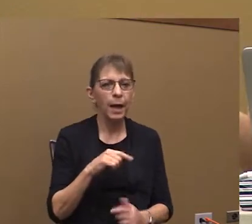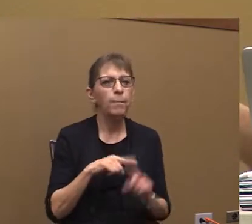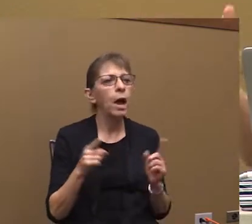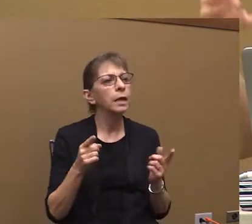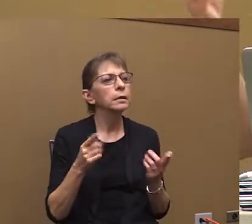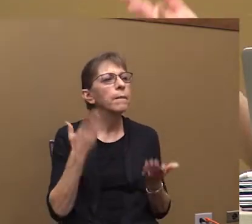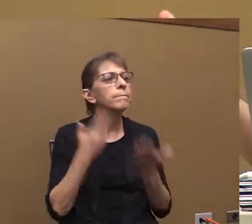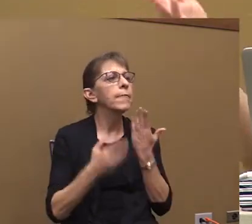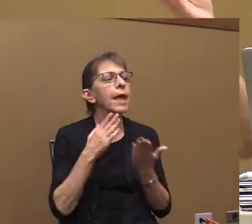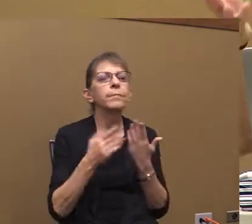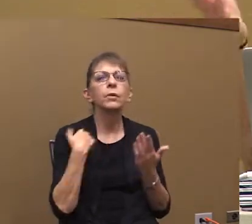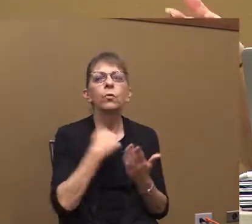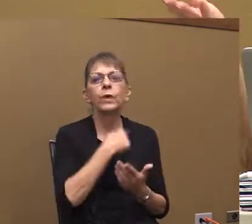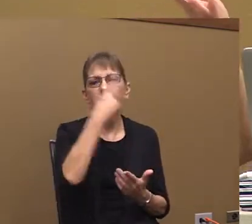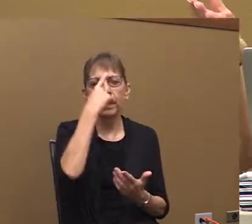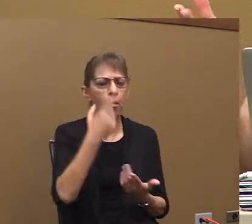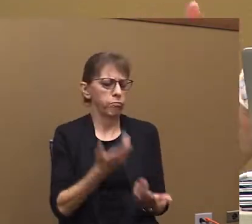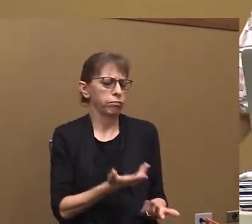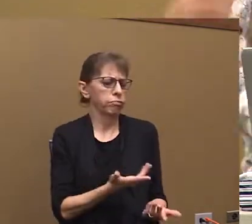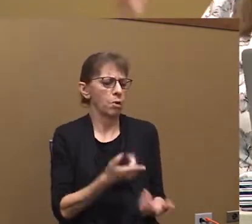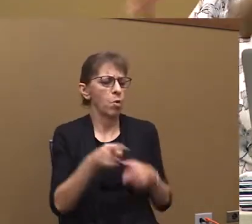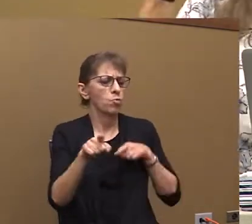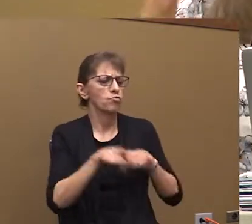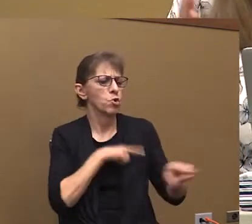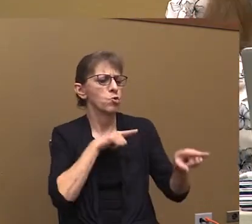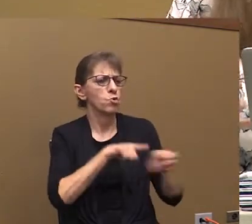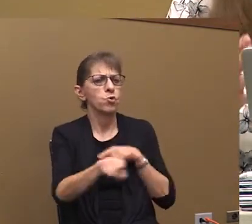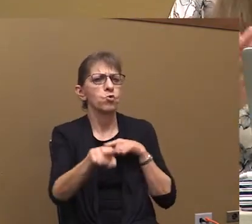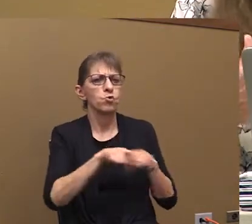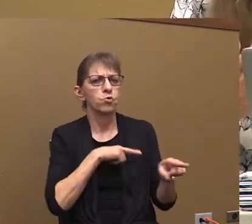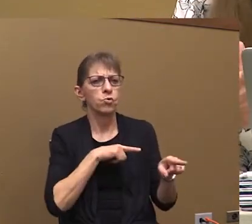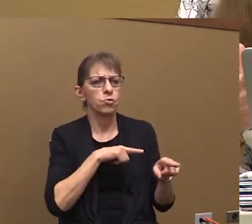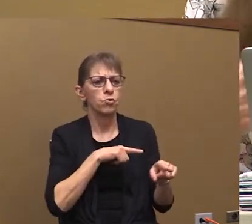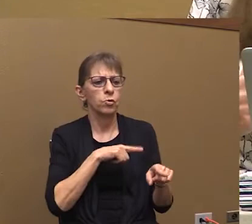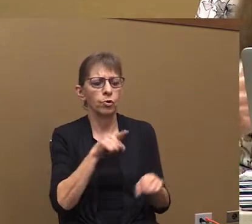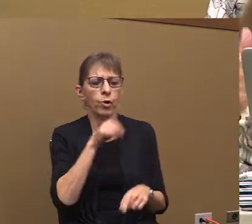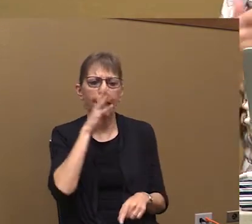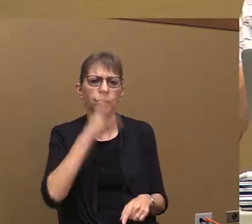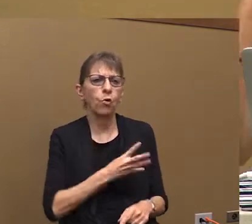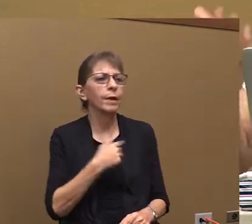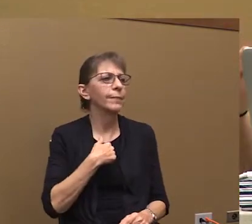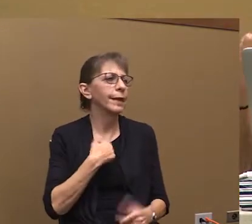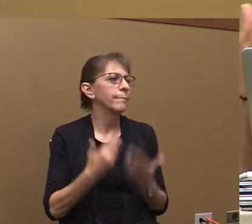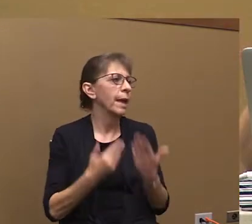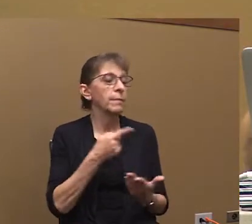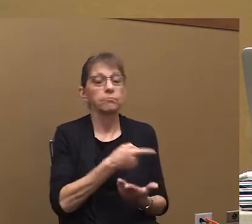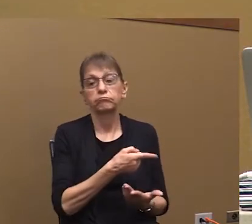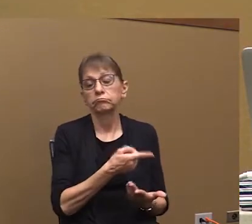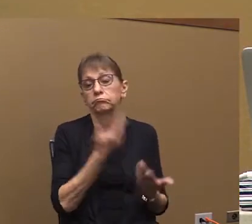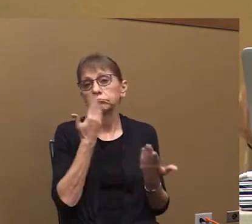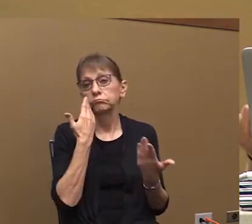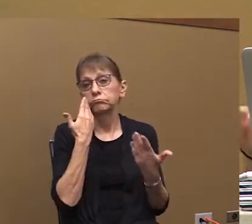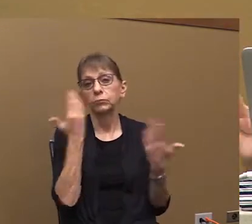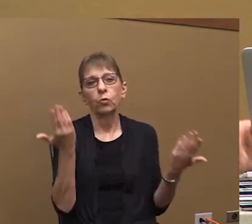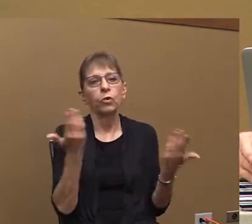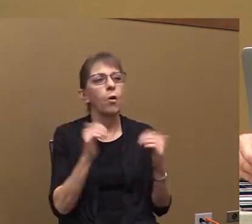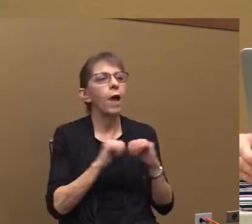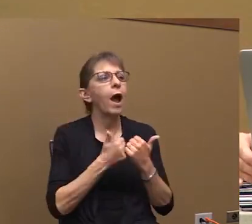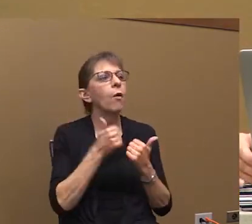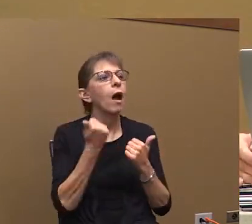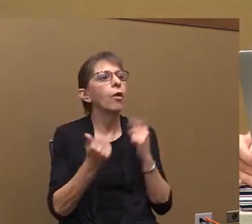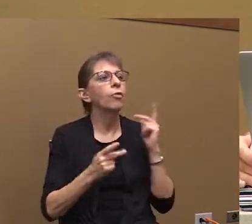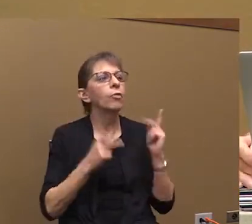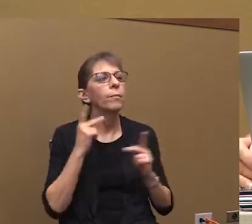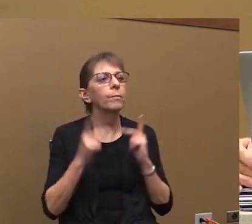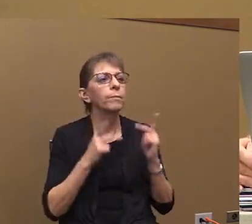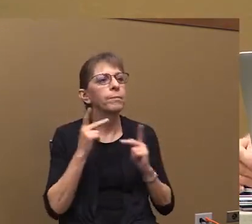will say, oh, so-and-so is saying hello, you know, and then I'll turn right away, but we might think that that's rude